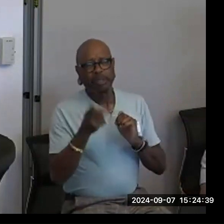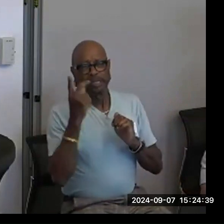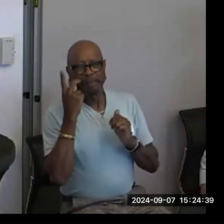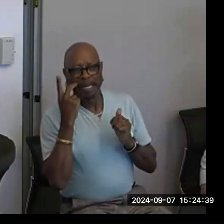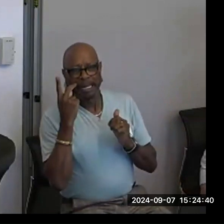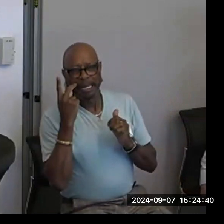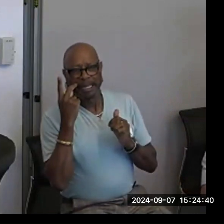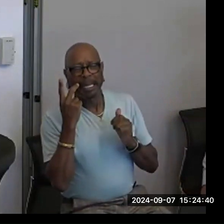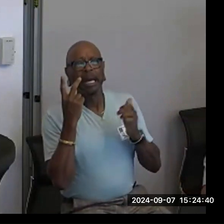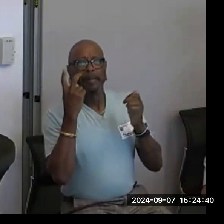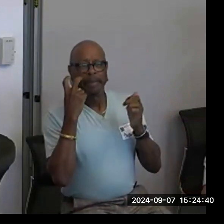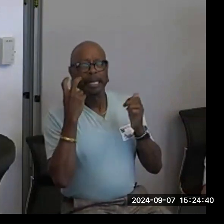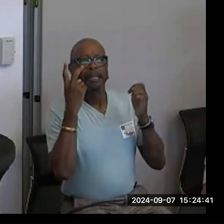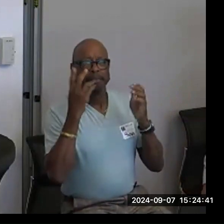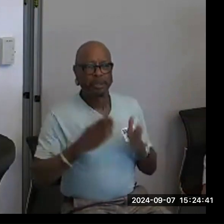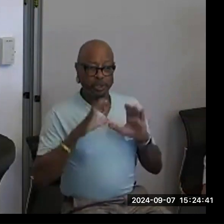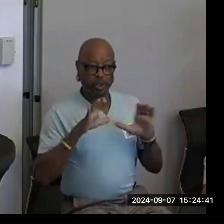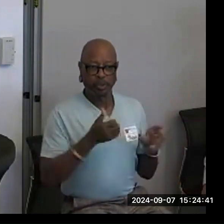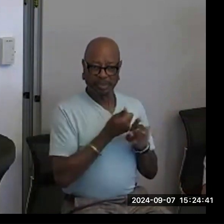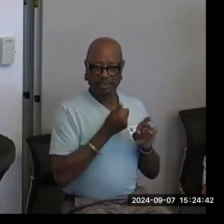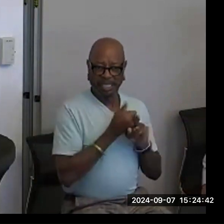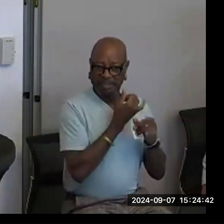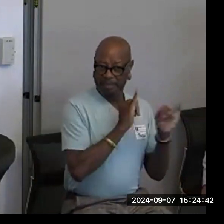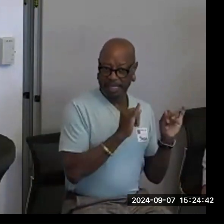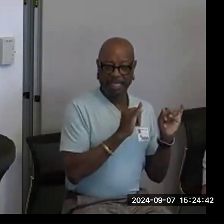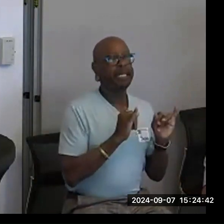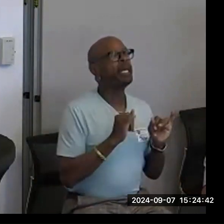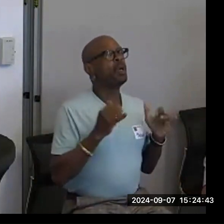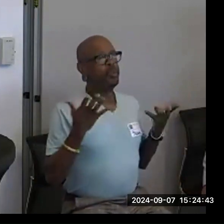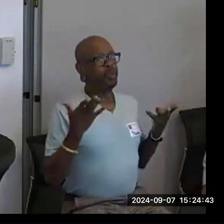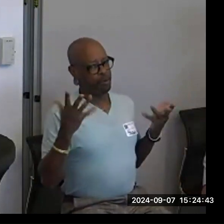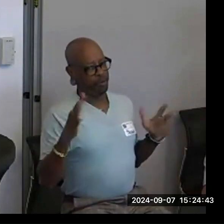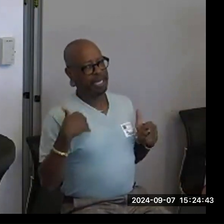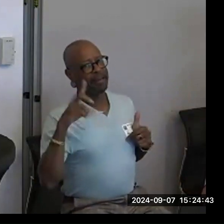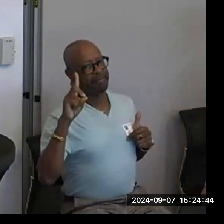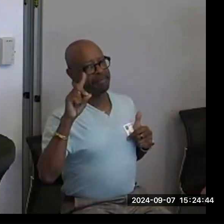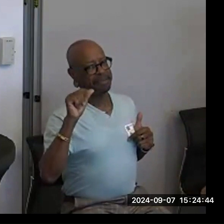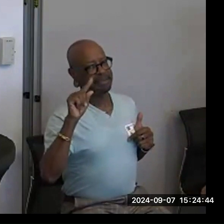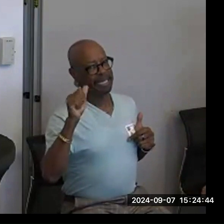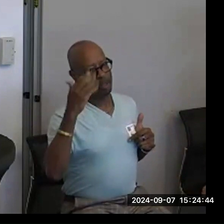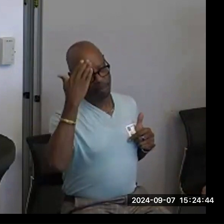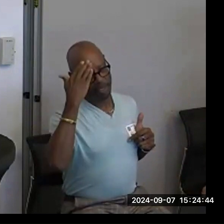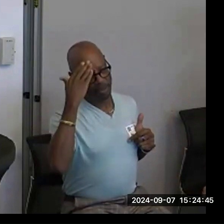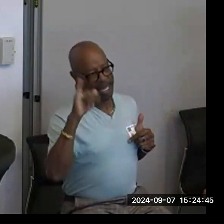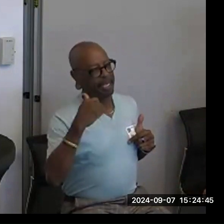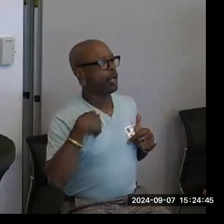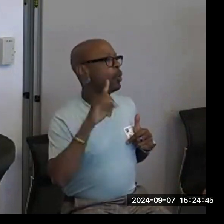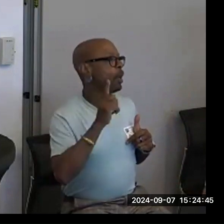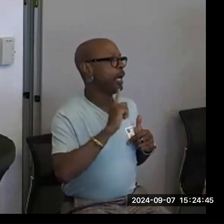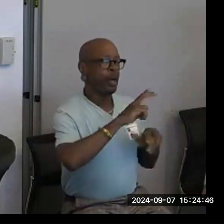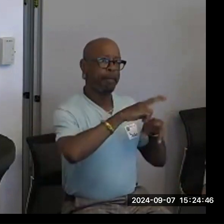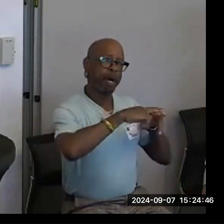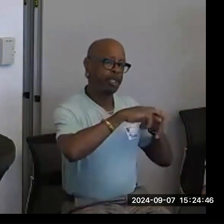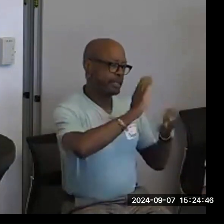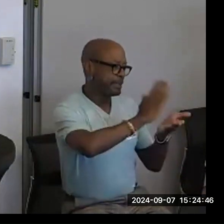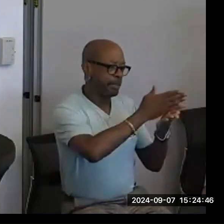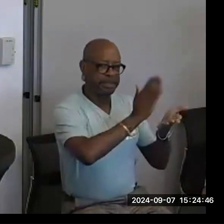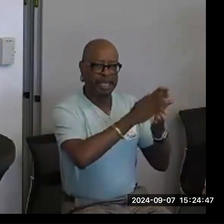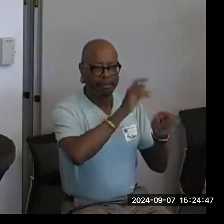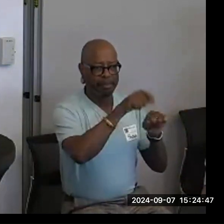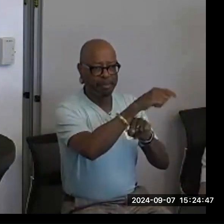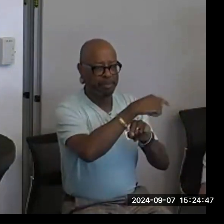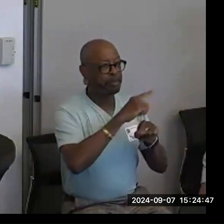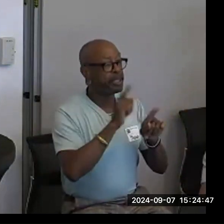is all there. We have the data. We know where the BART entrances are. We know all that stuff. It's a matter of creating a user